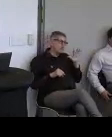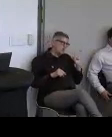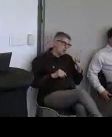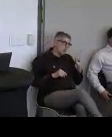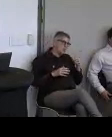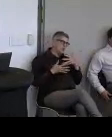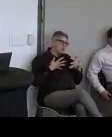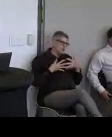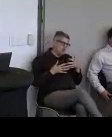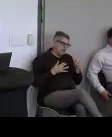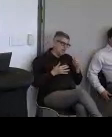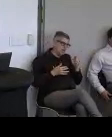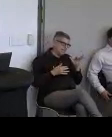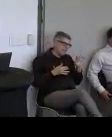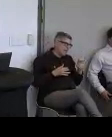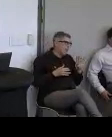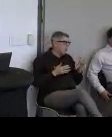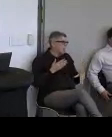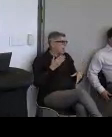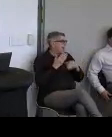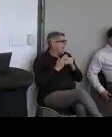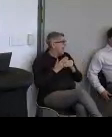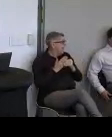can be substituted with textures